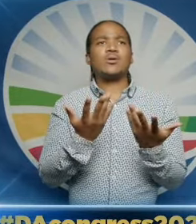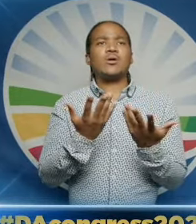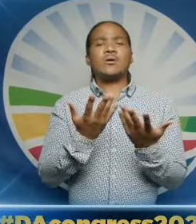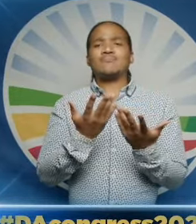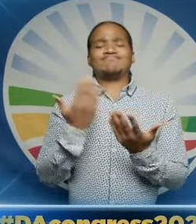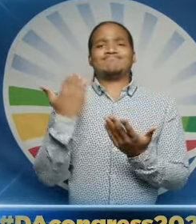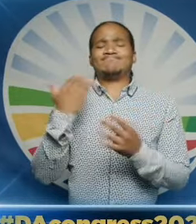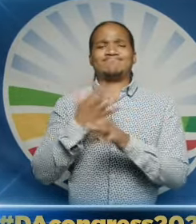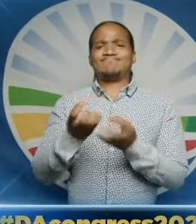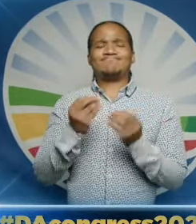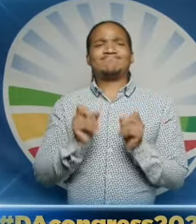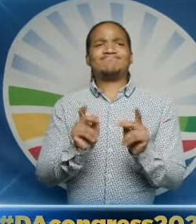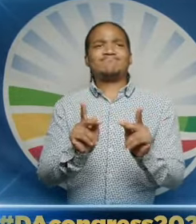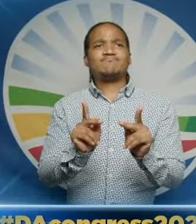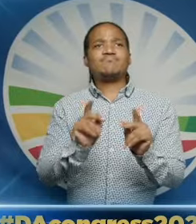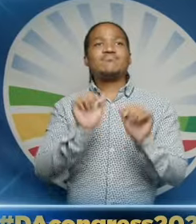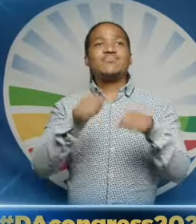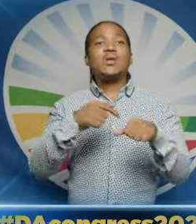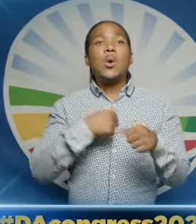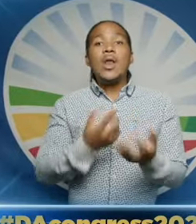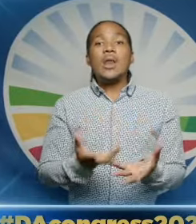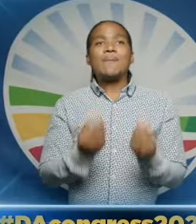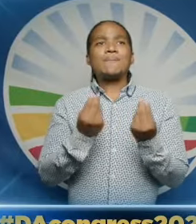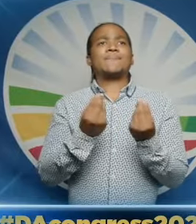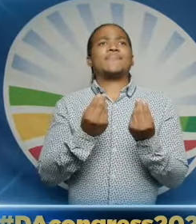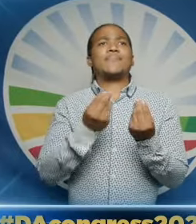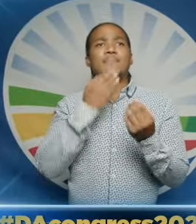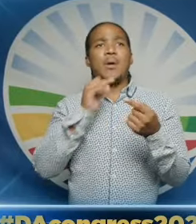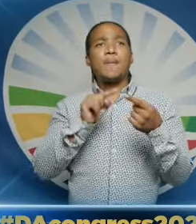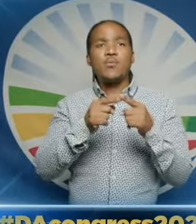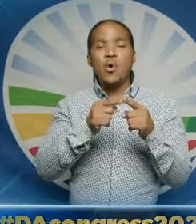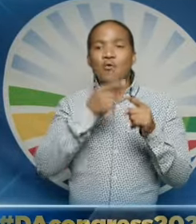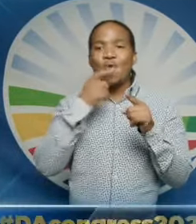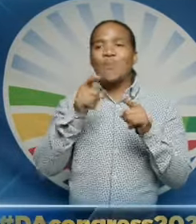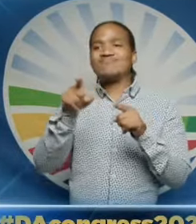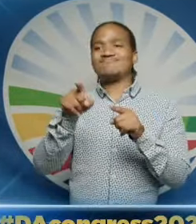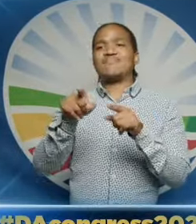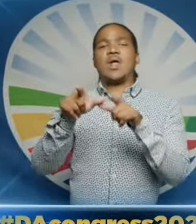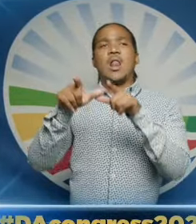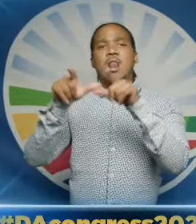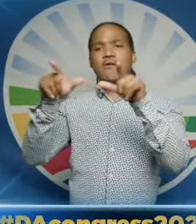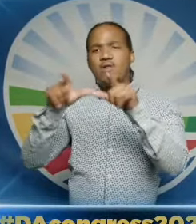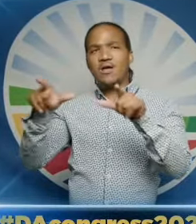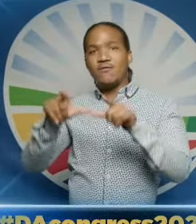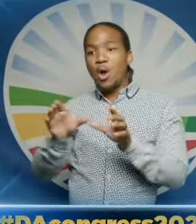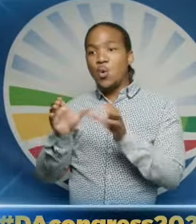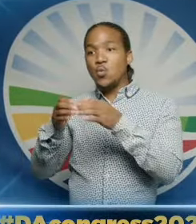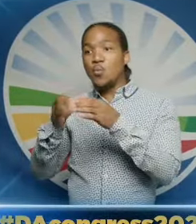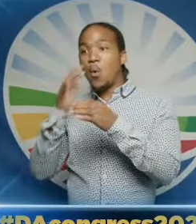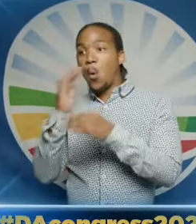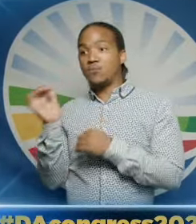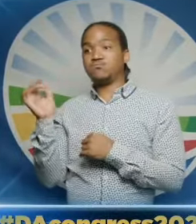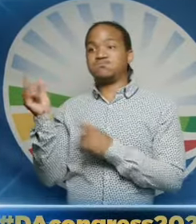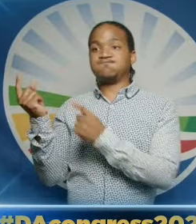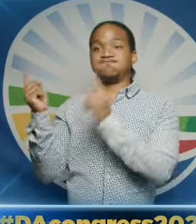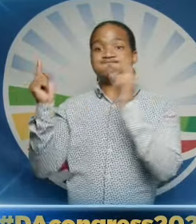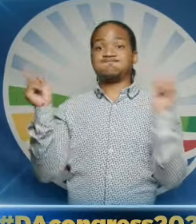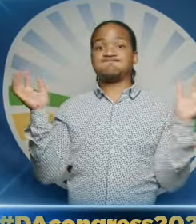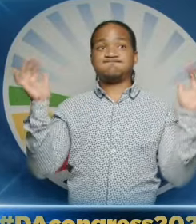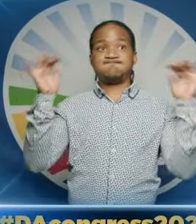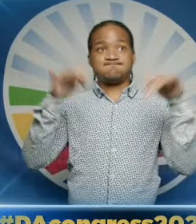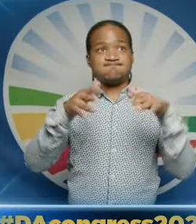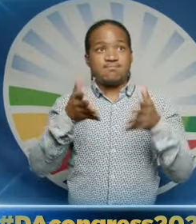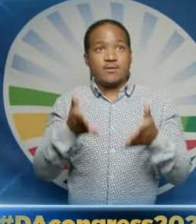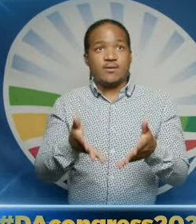before. And we give extra points in the ranking system for the non-public reps that come here if you have started a